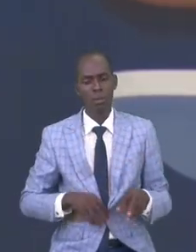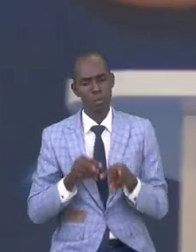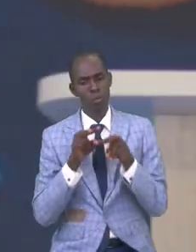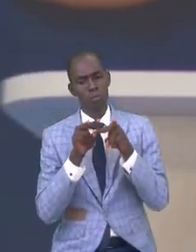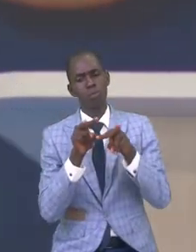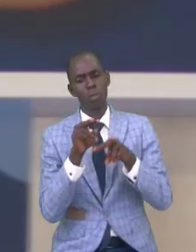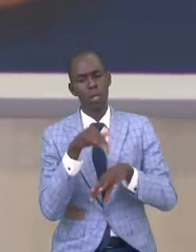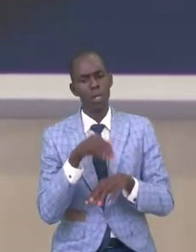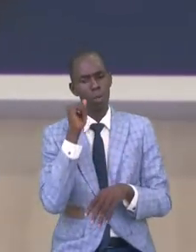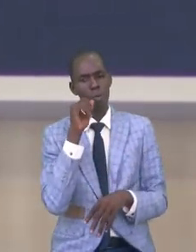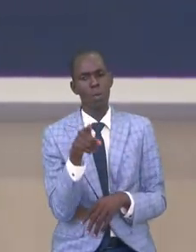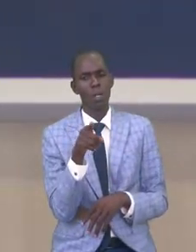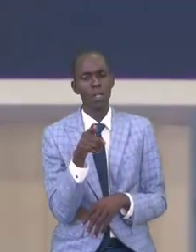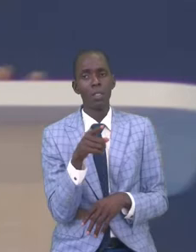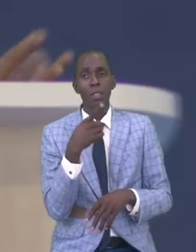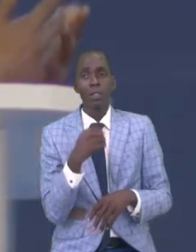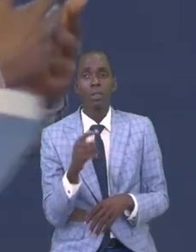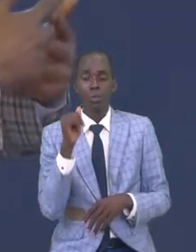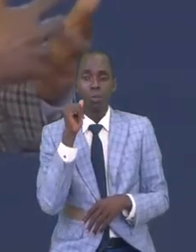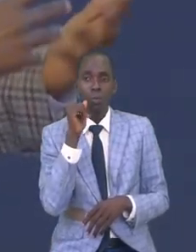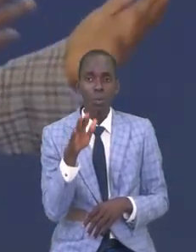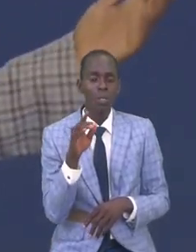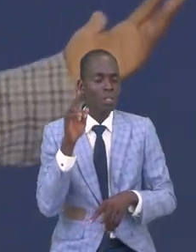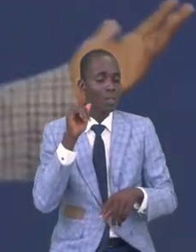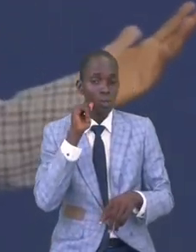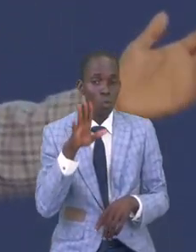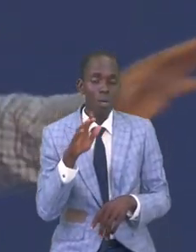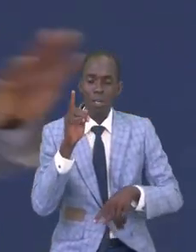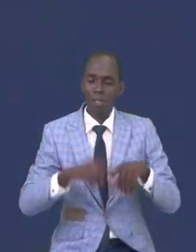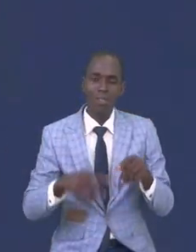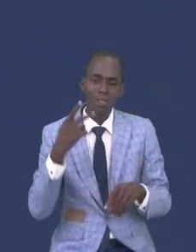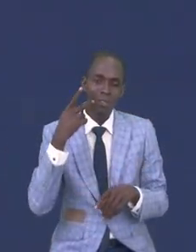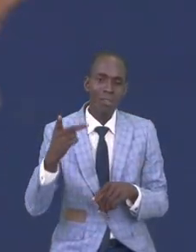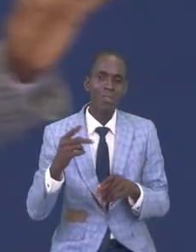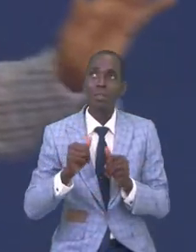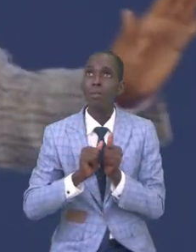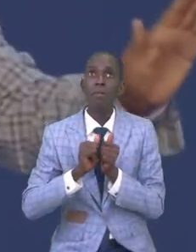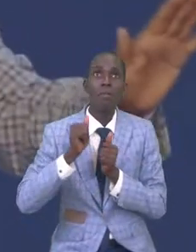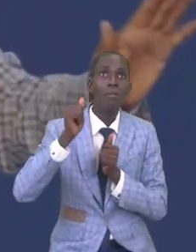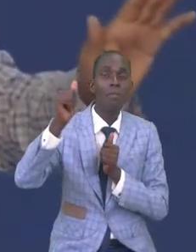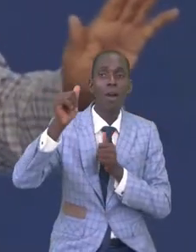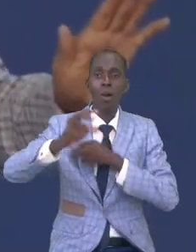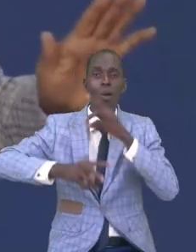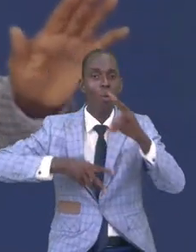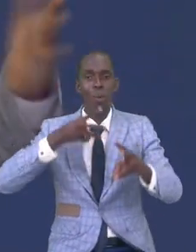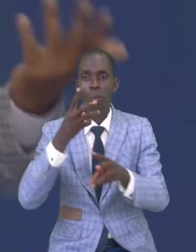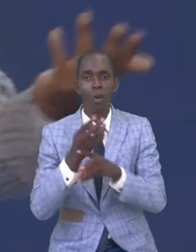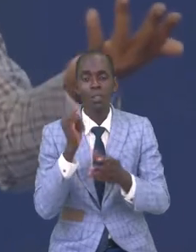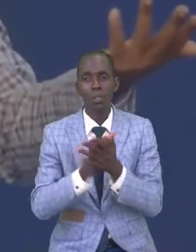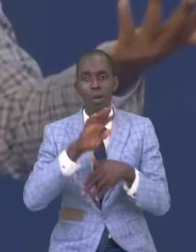She could not see the wide world that the Almighty has created